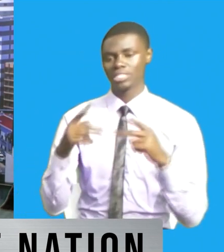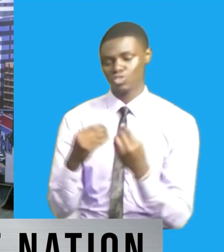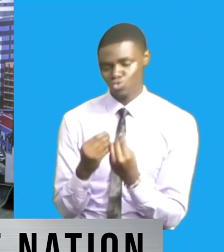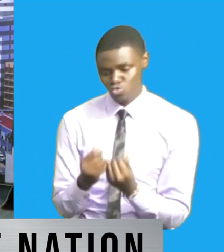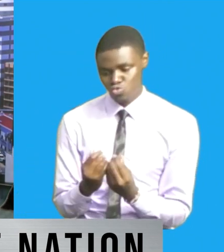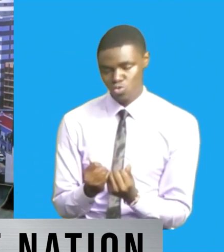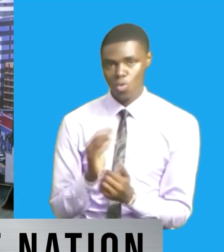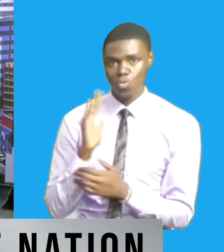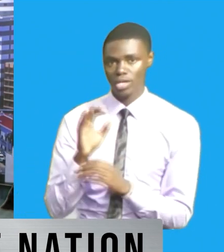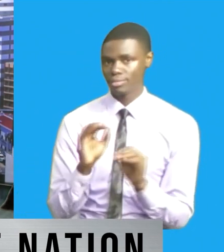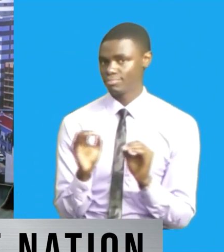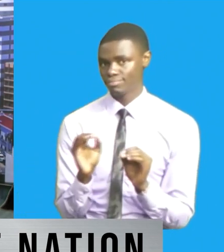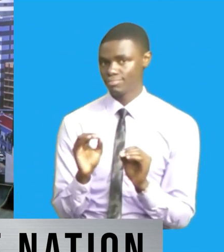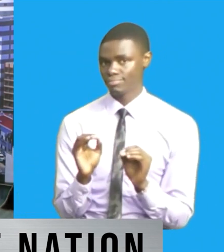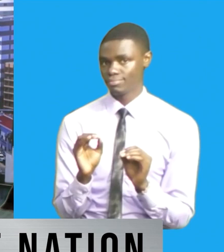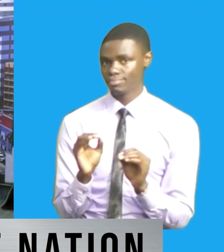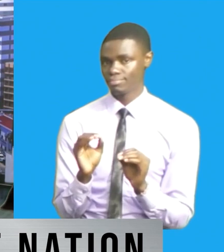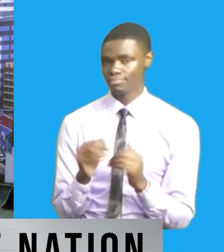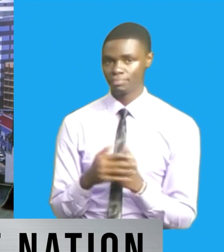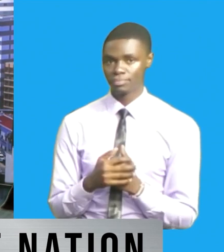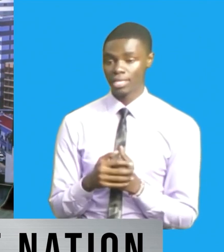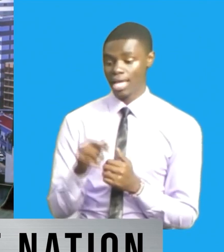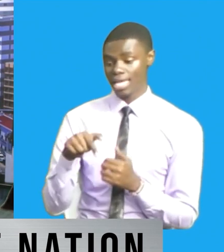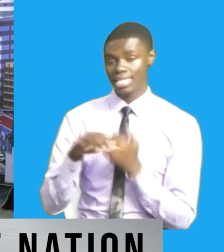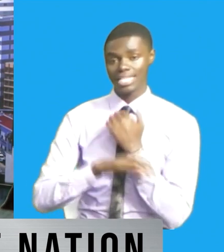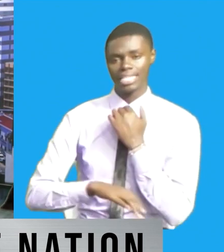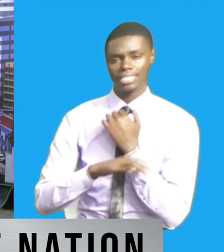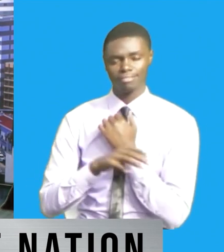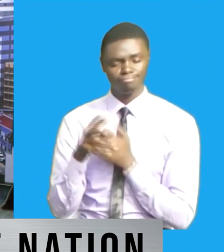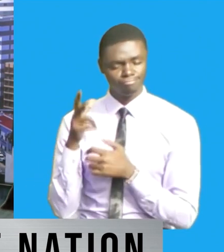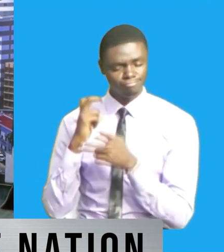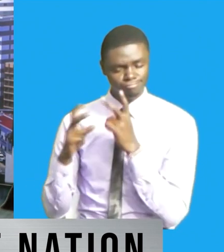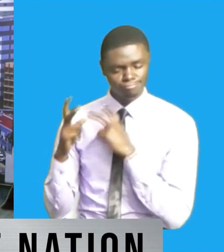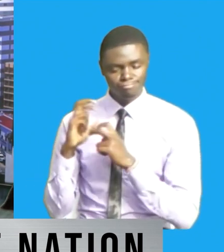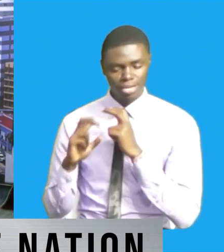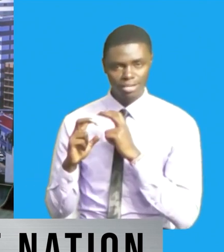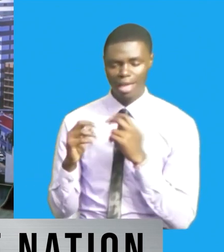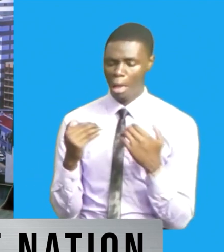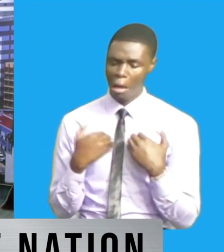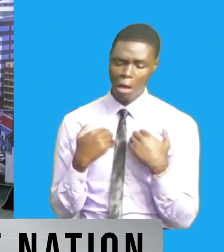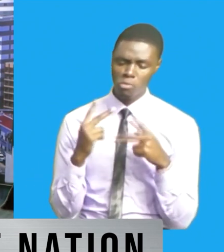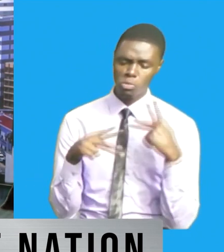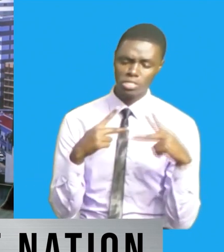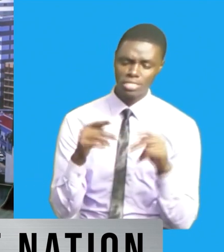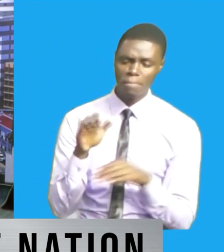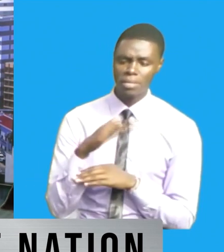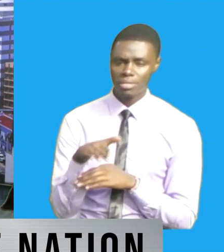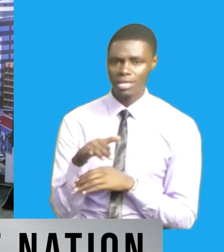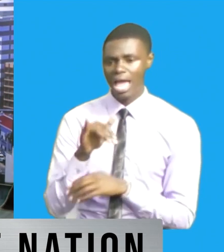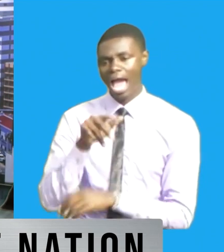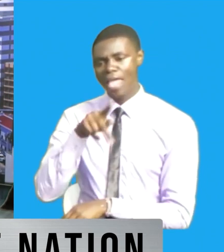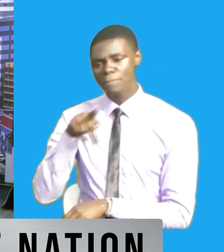looking for, JONA. In this country we have had these processes ya parliament. Right. Tulikuwa na